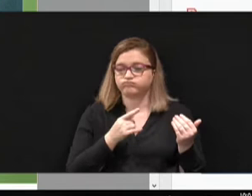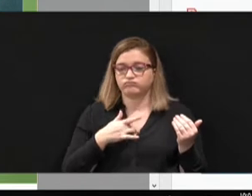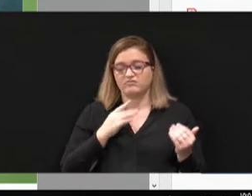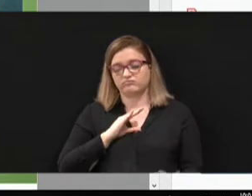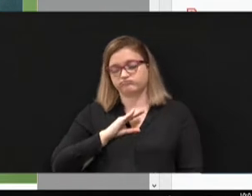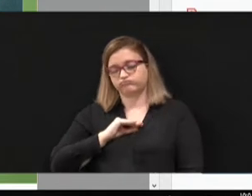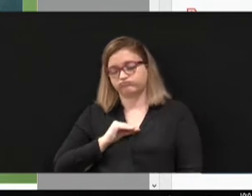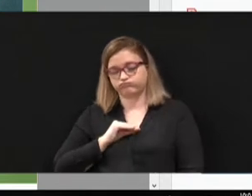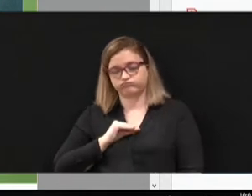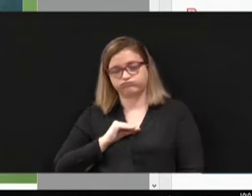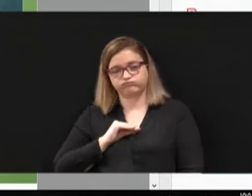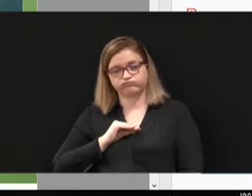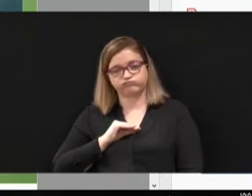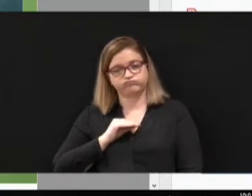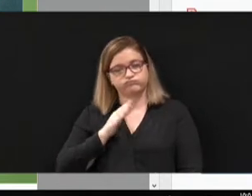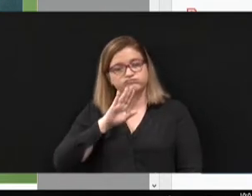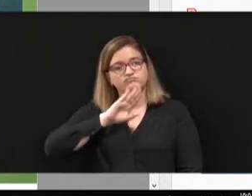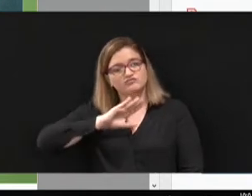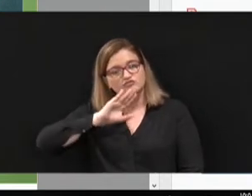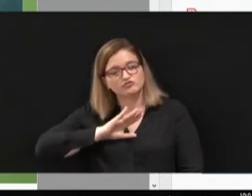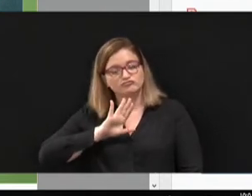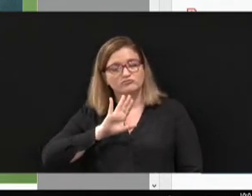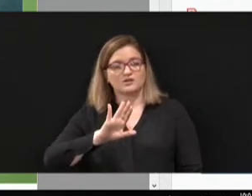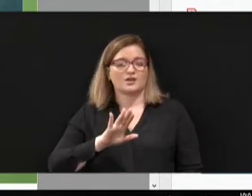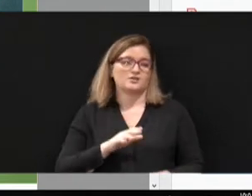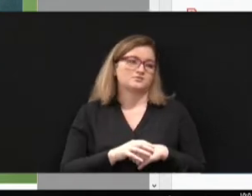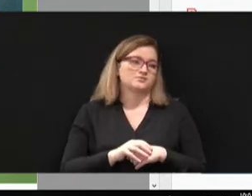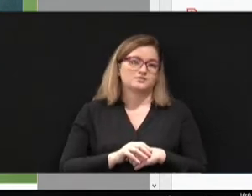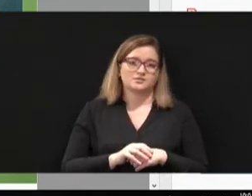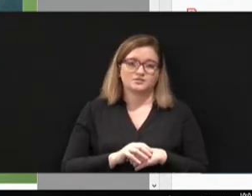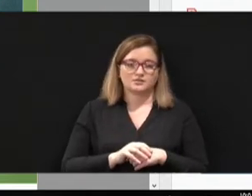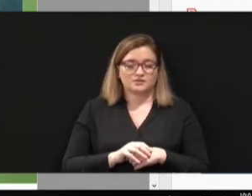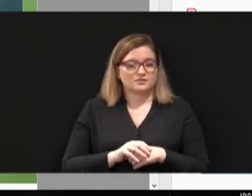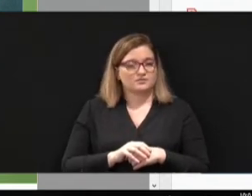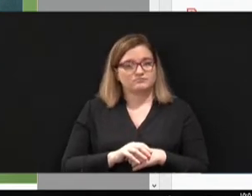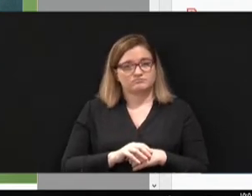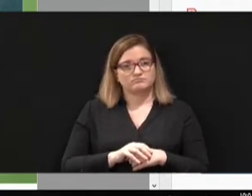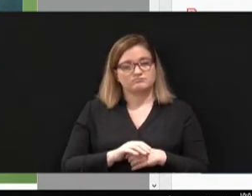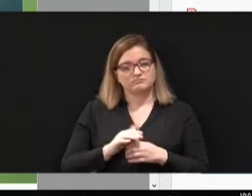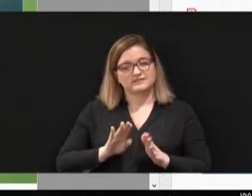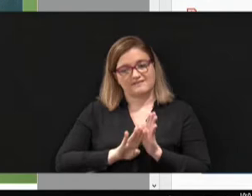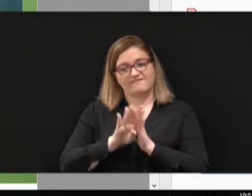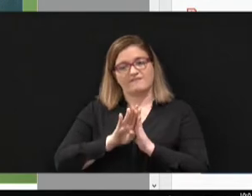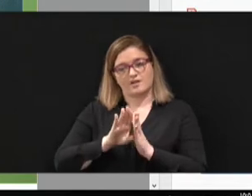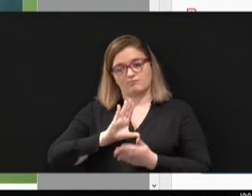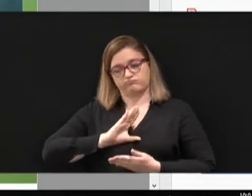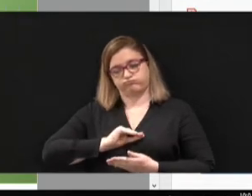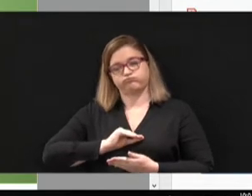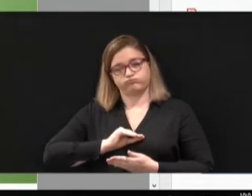their frustration and discouragement, develop a low self-esteem.